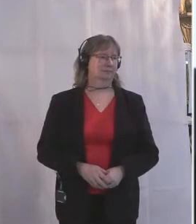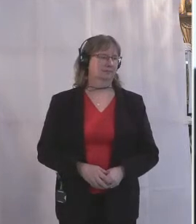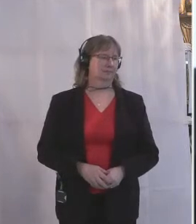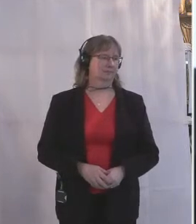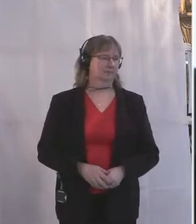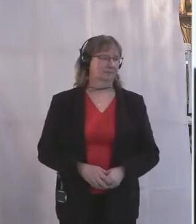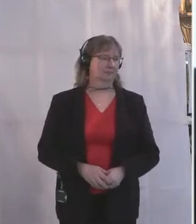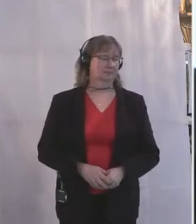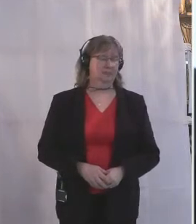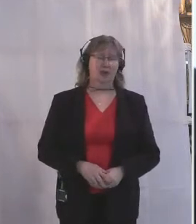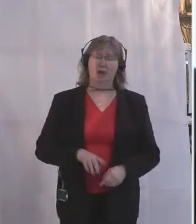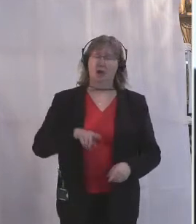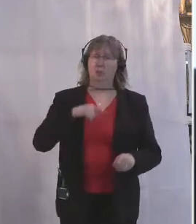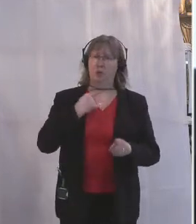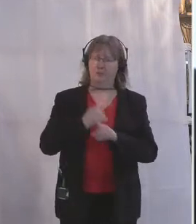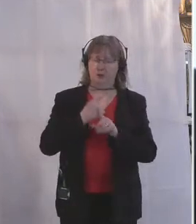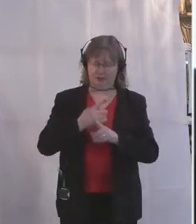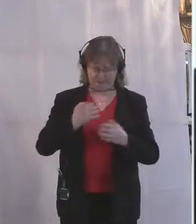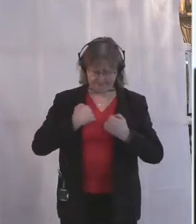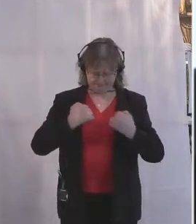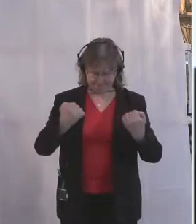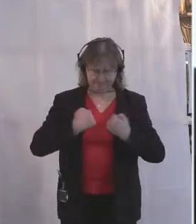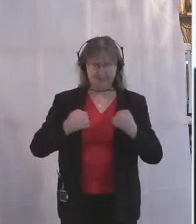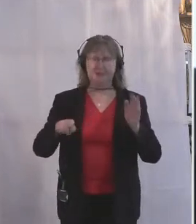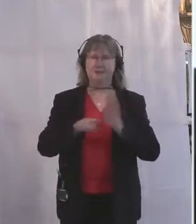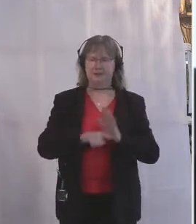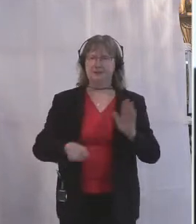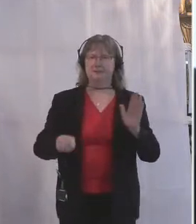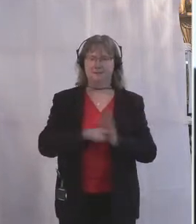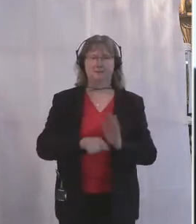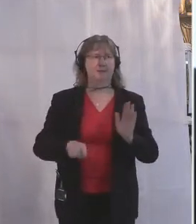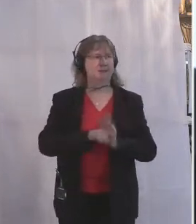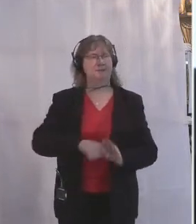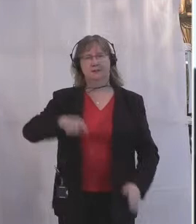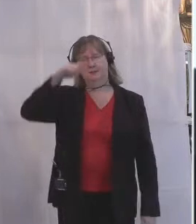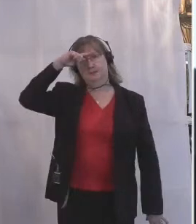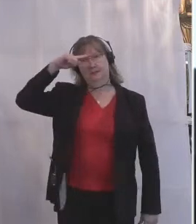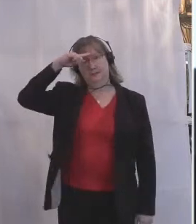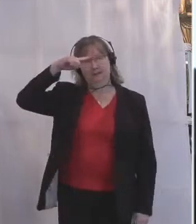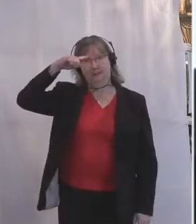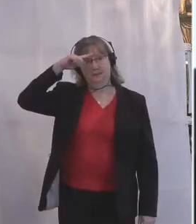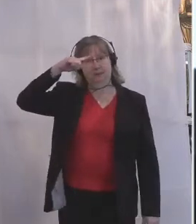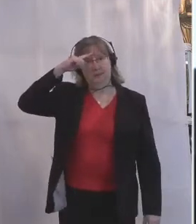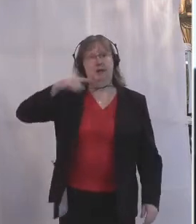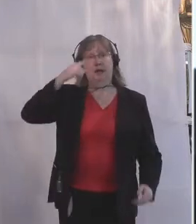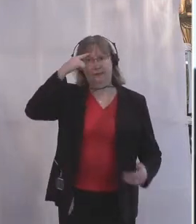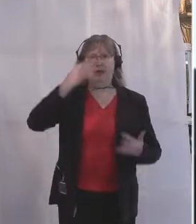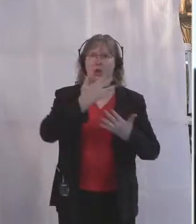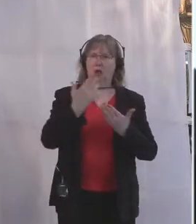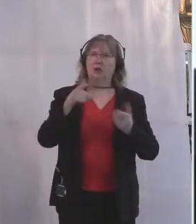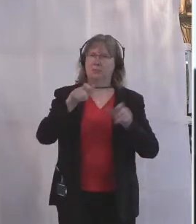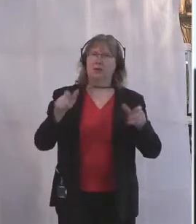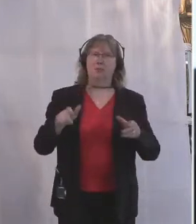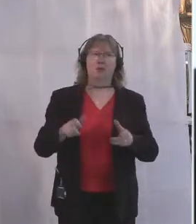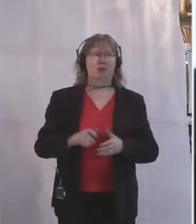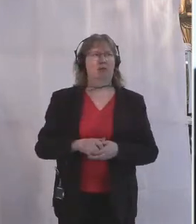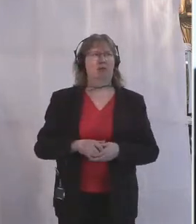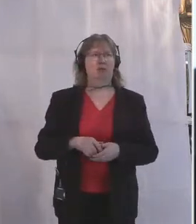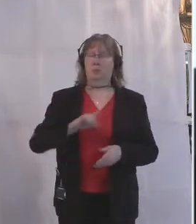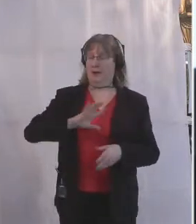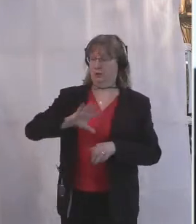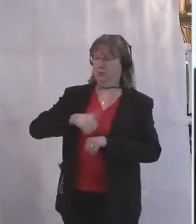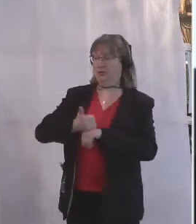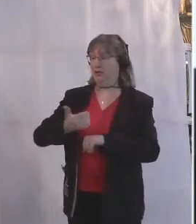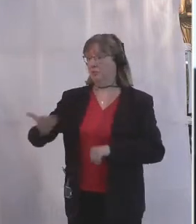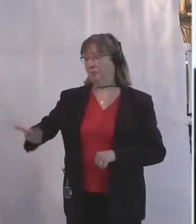Negative internal monologue. So this is something I think a lot of people face. As a founder of a company,